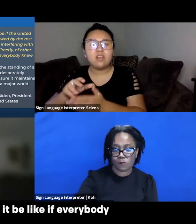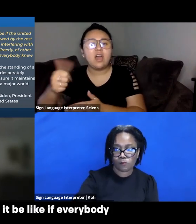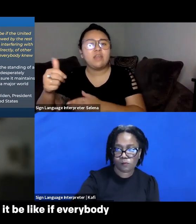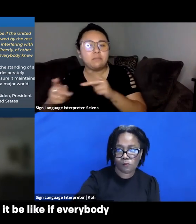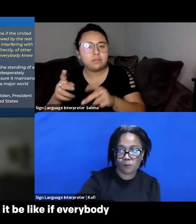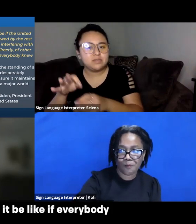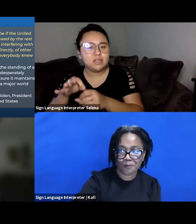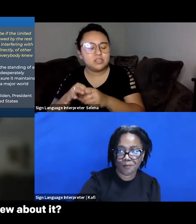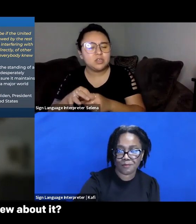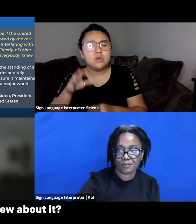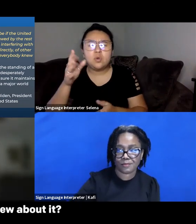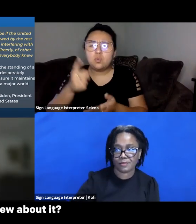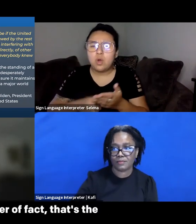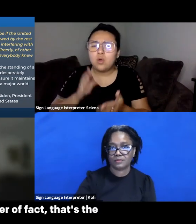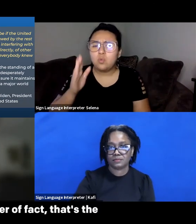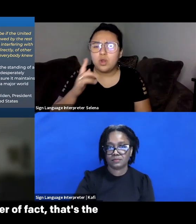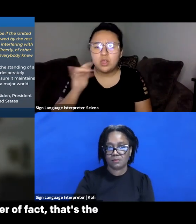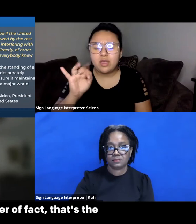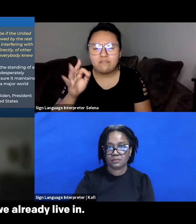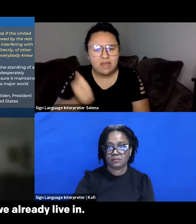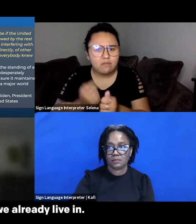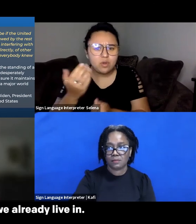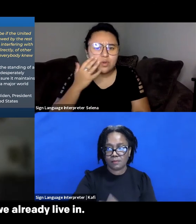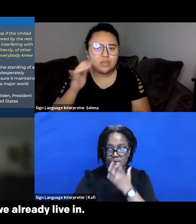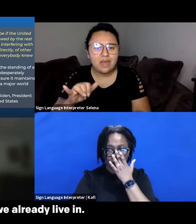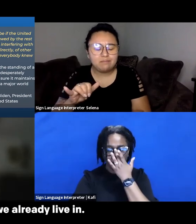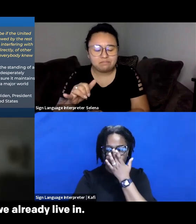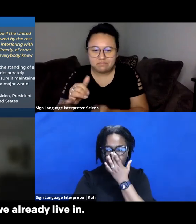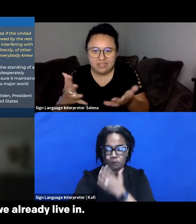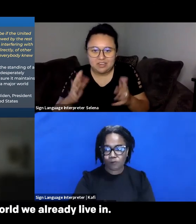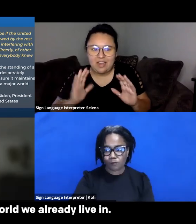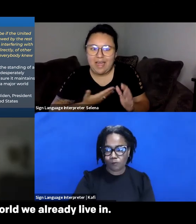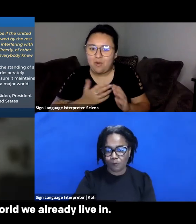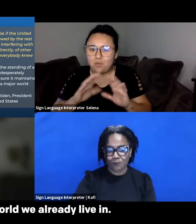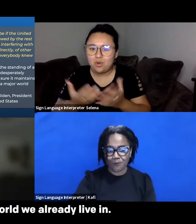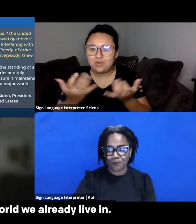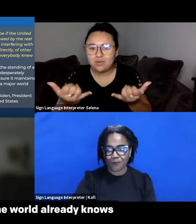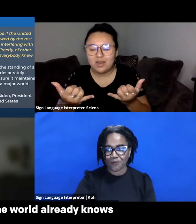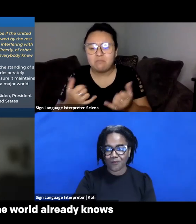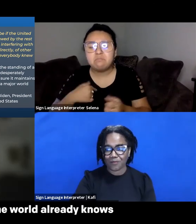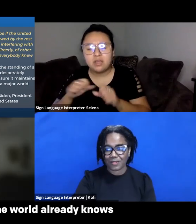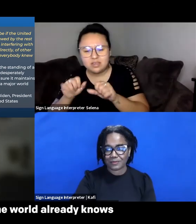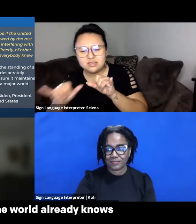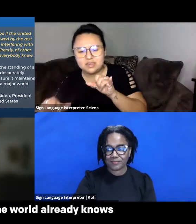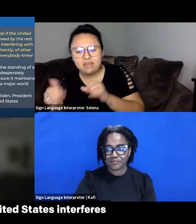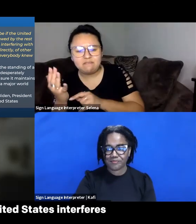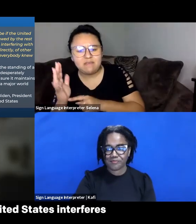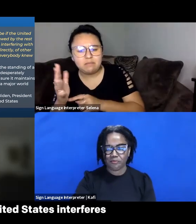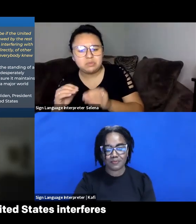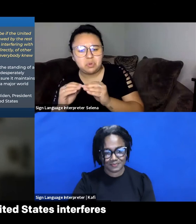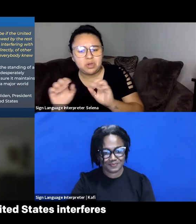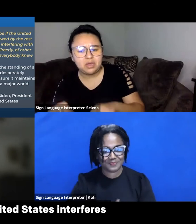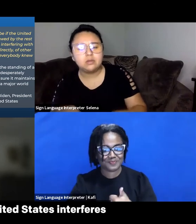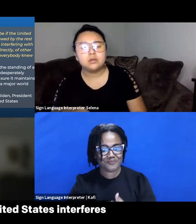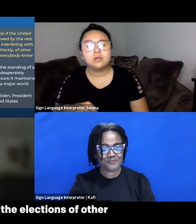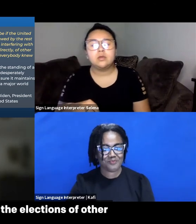would it be like if everybody knew about it? As a matter of fact, that's the world we already live in. That's the world we already live in. The rest of the world already knows that the United